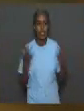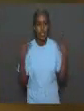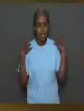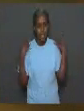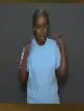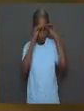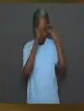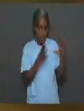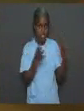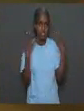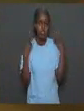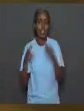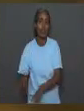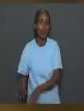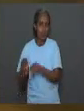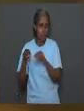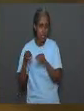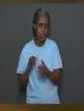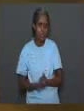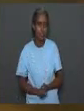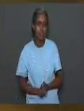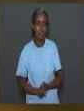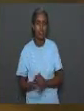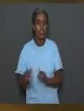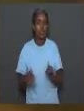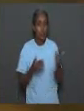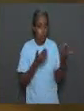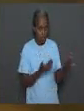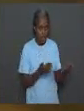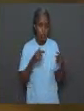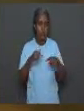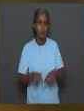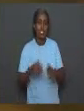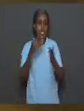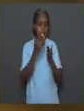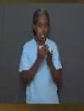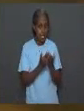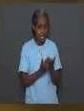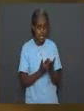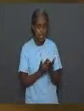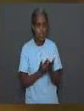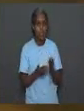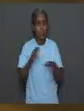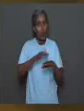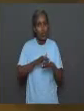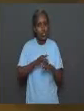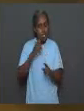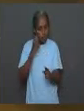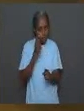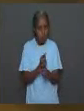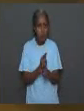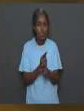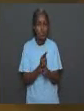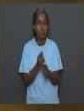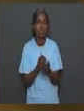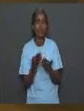Hello, teacher. Hello, students. Welcome to today's lesson on the occurrence